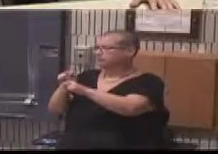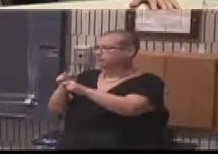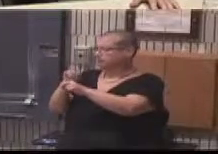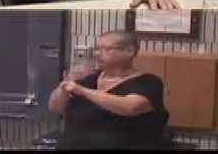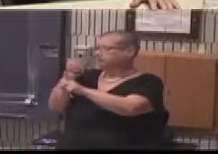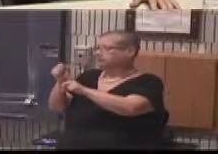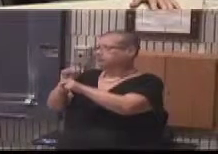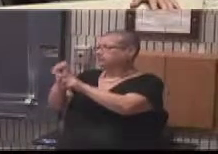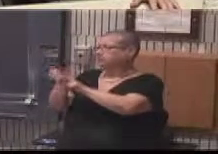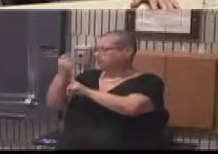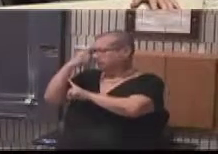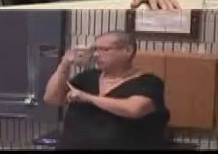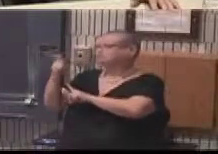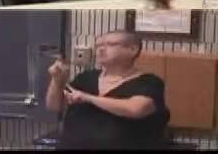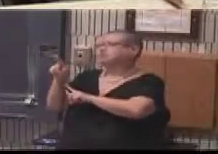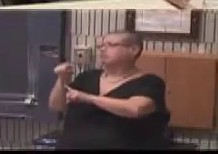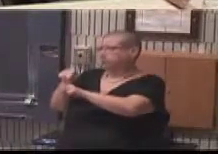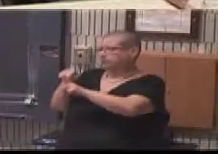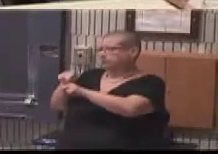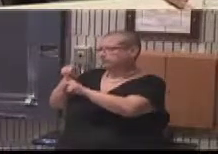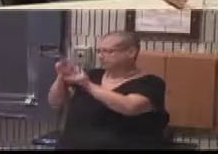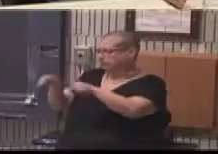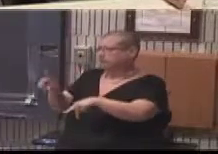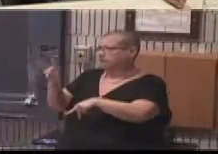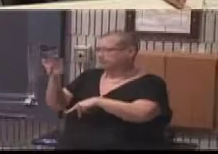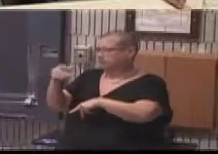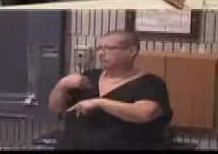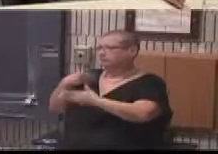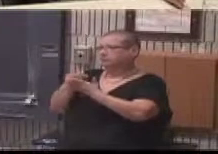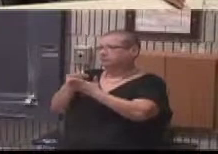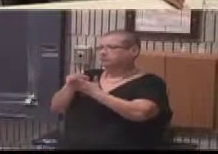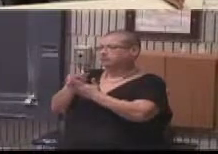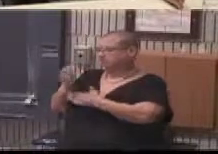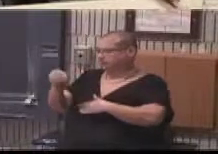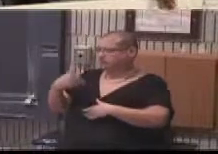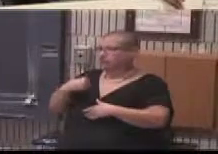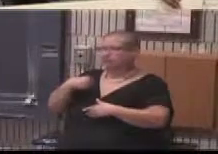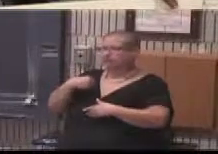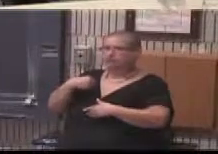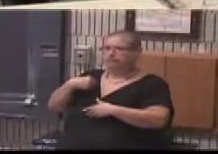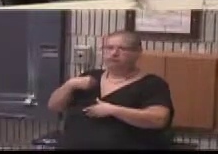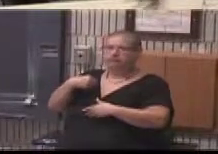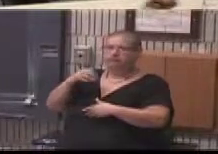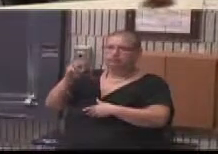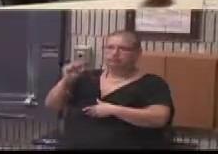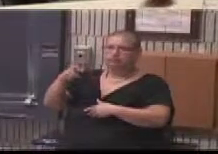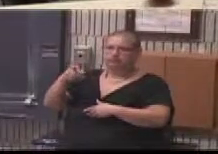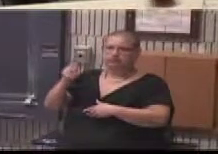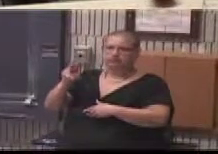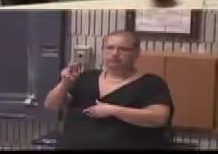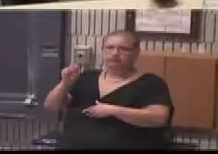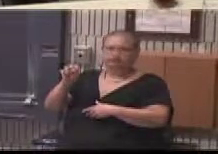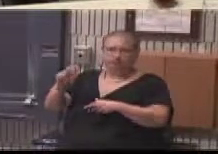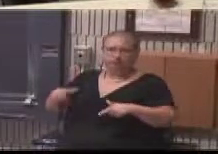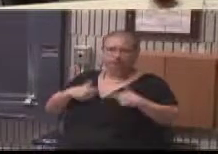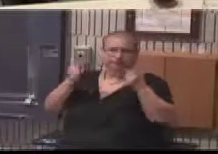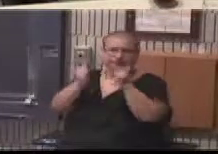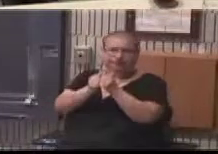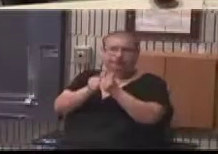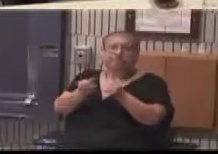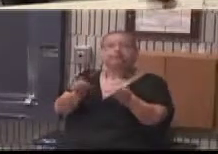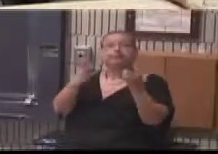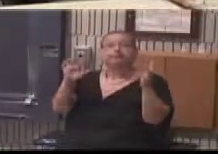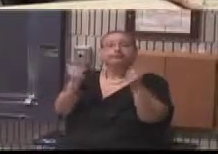financially secure and he did have a spouse living with him. The hardest challenges I see sometimes is a lot of